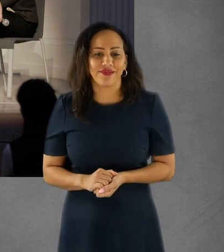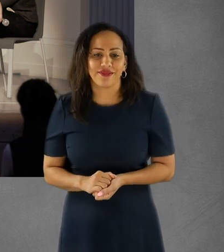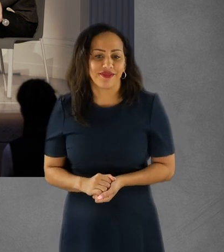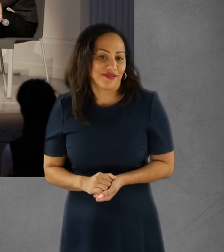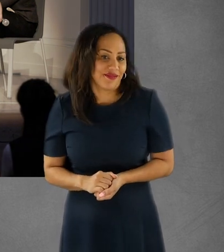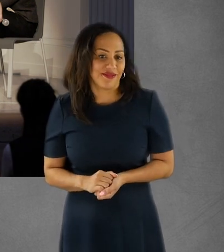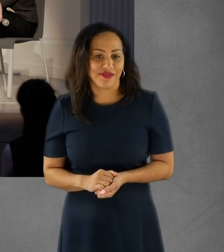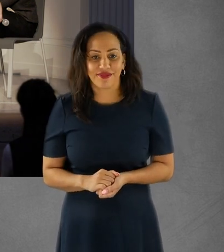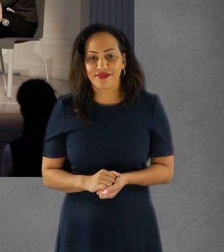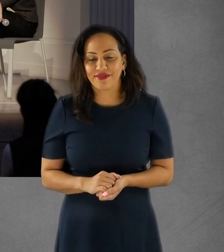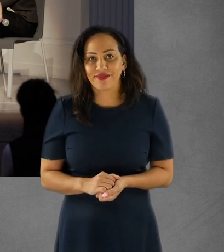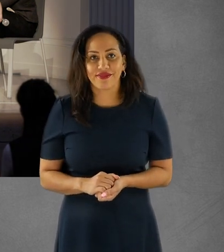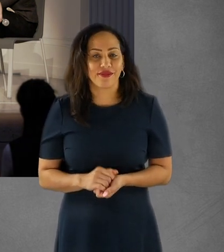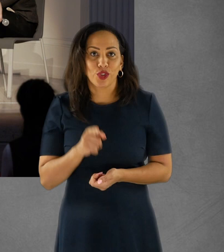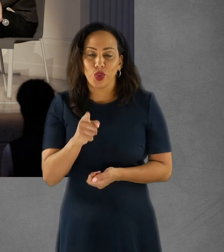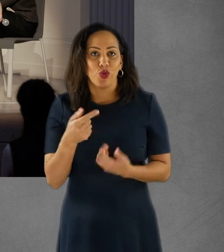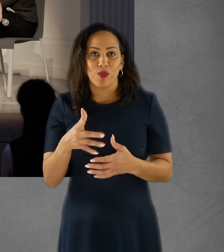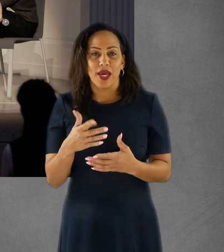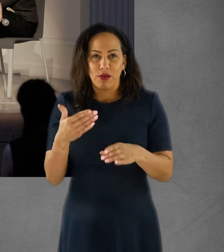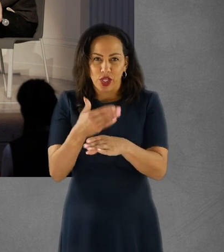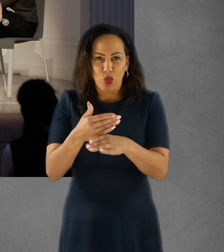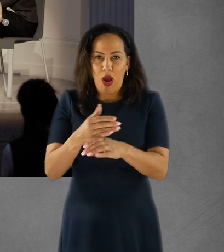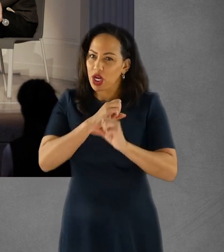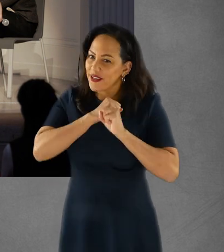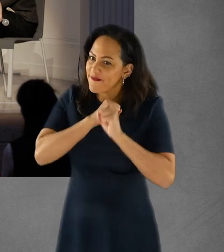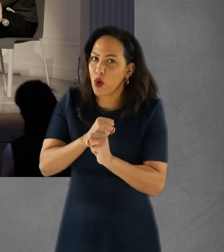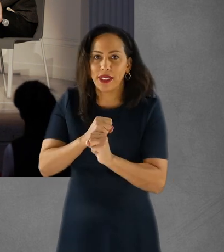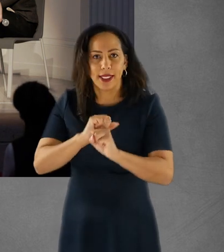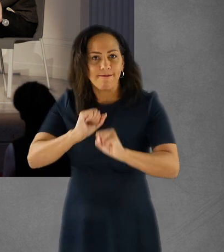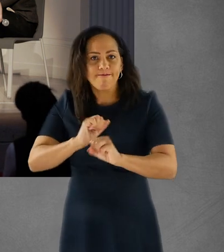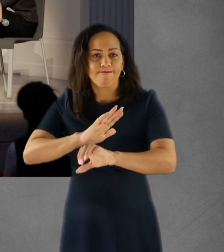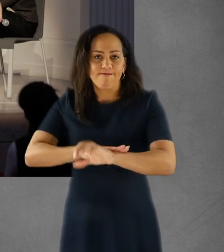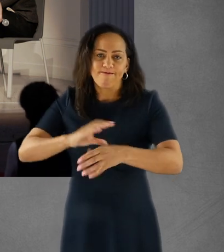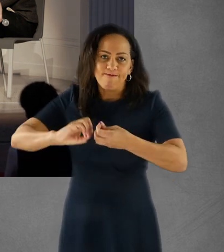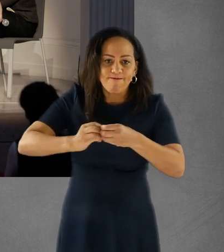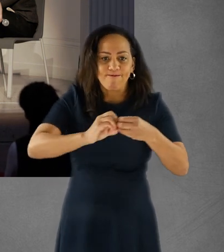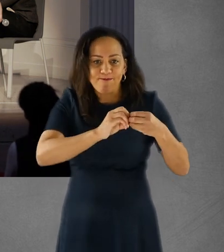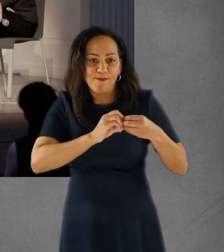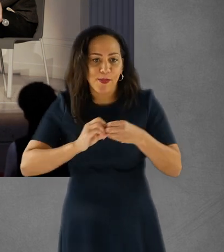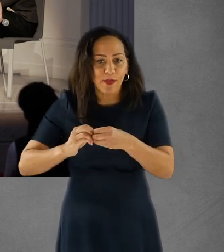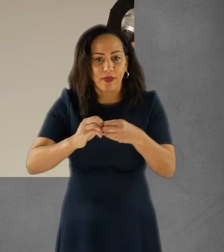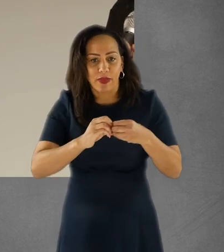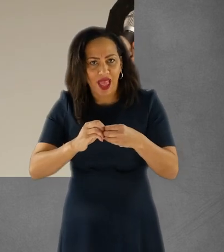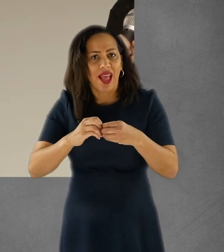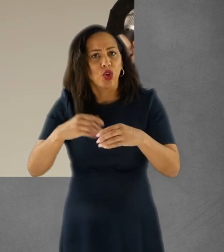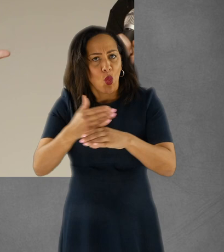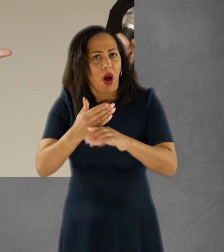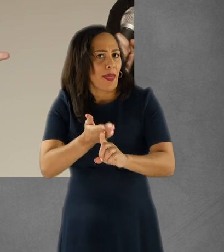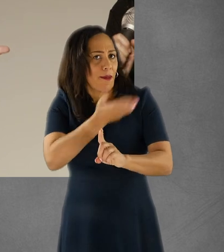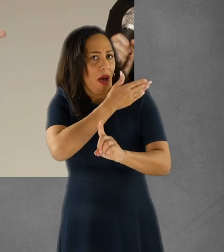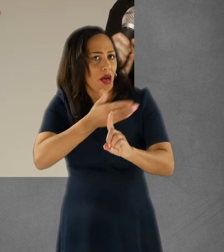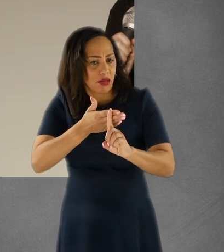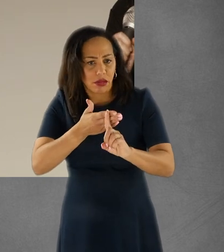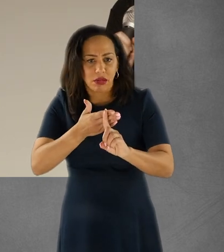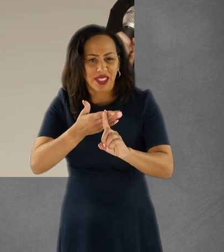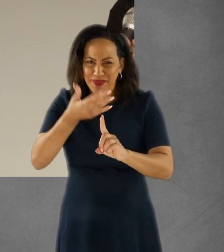work, or any of your works in the past, but maybe specifically this work, to the